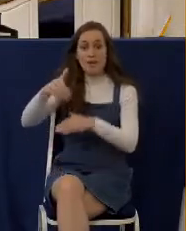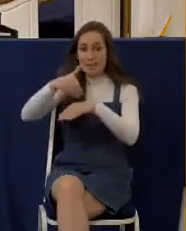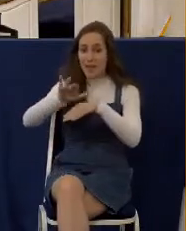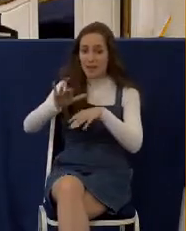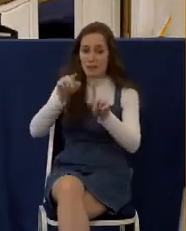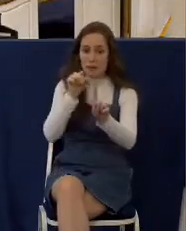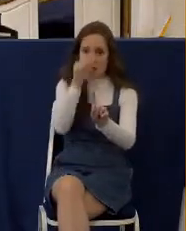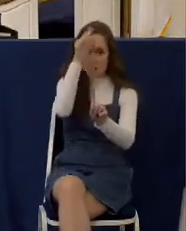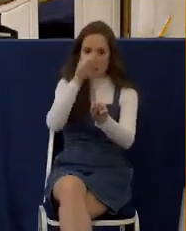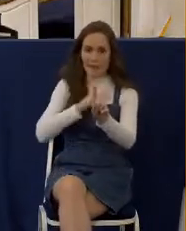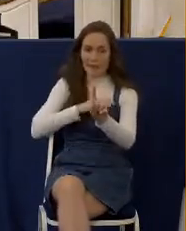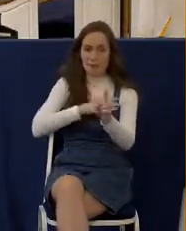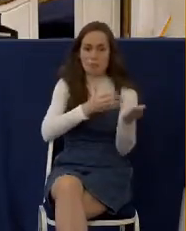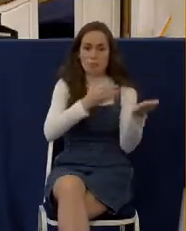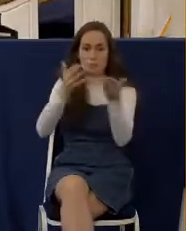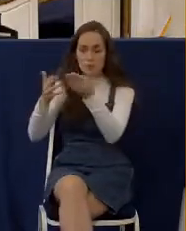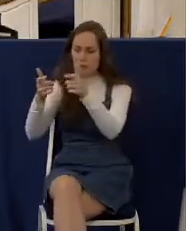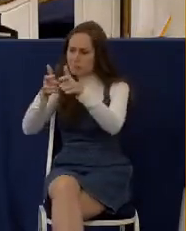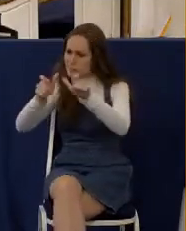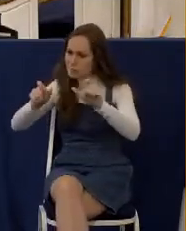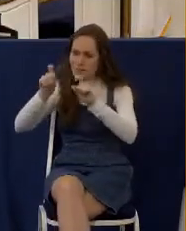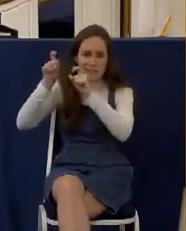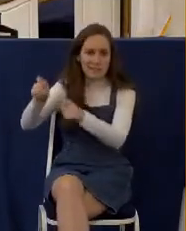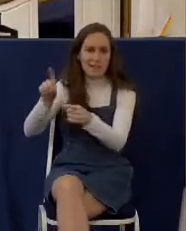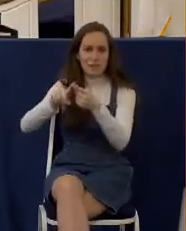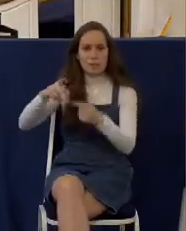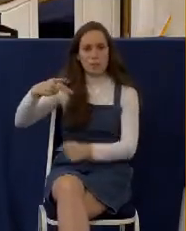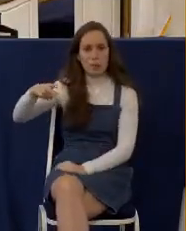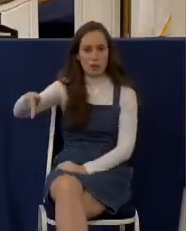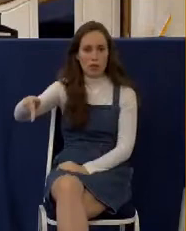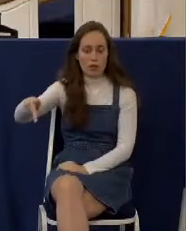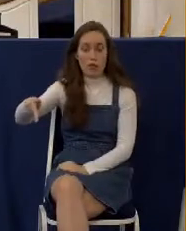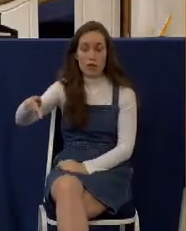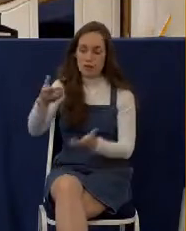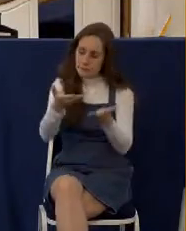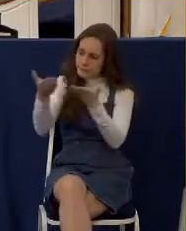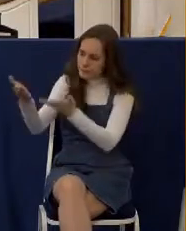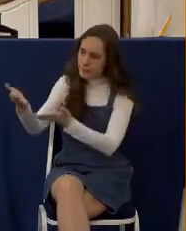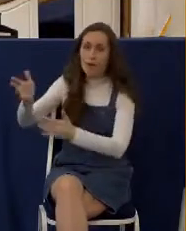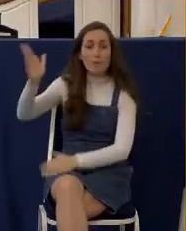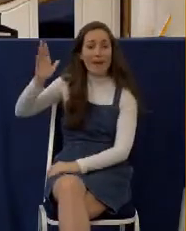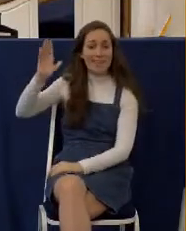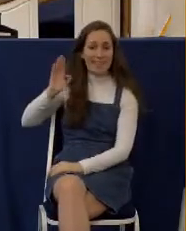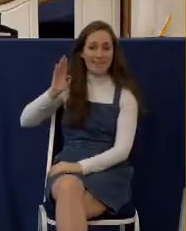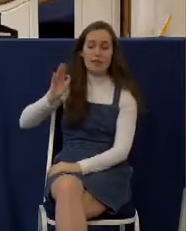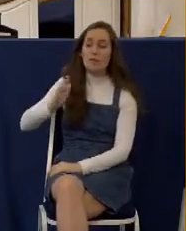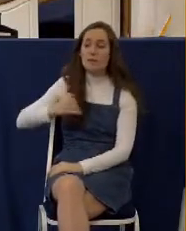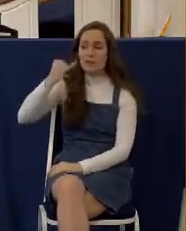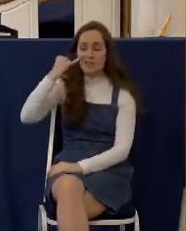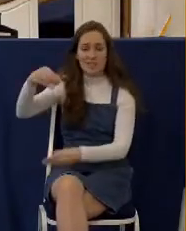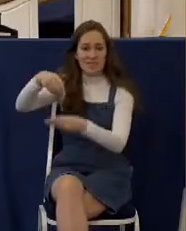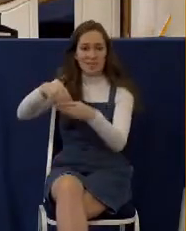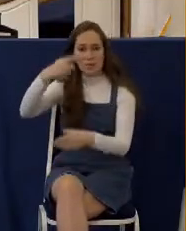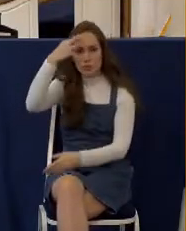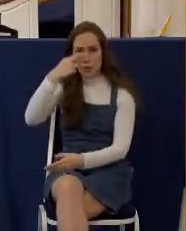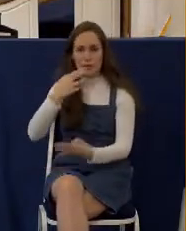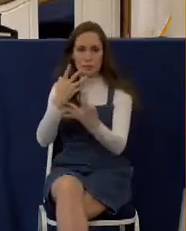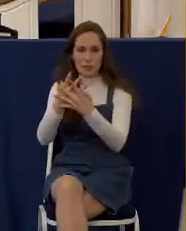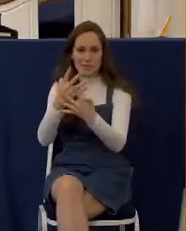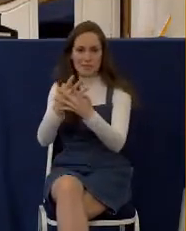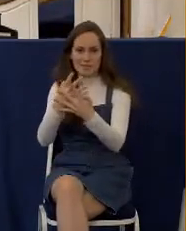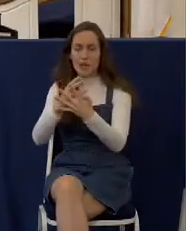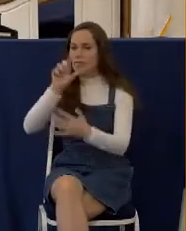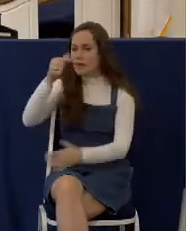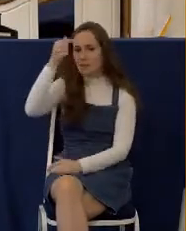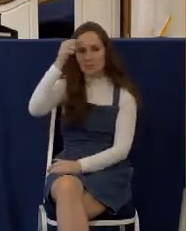Paul. Because, you know, I think I told you before that back in that day, when you were in a Roman prison, the government didn't take care of you. You were